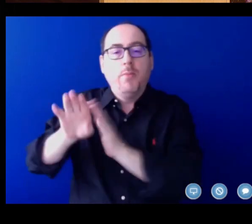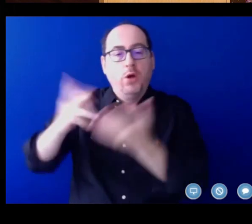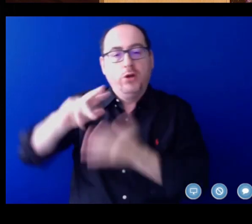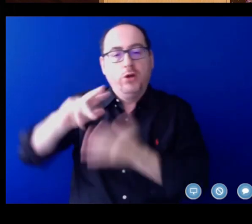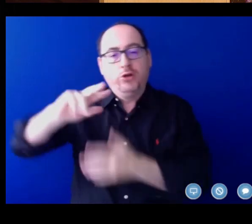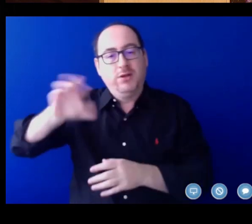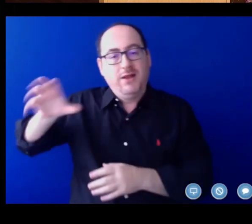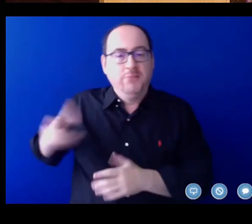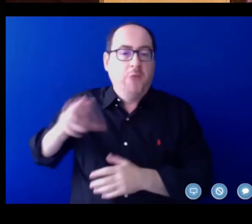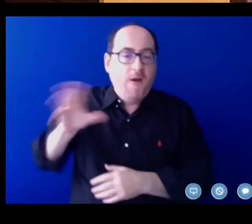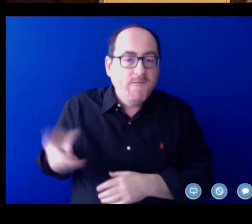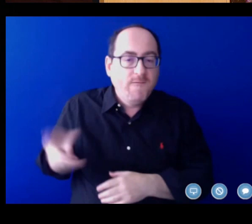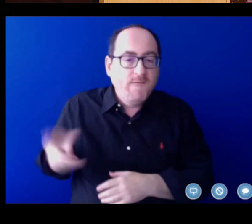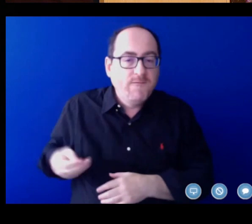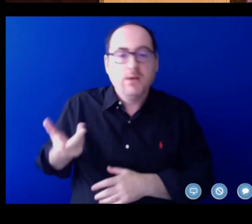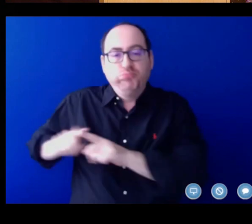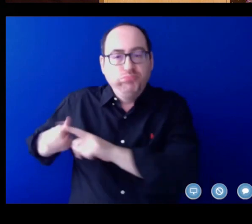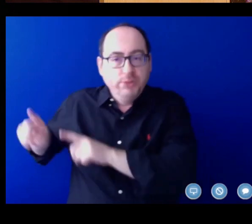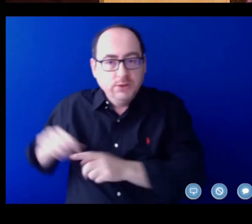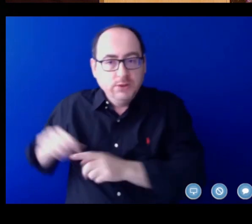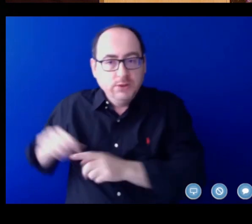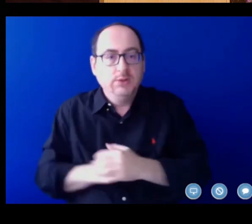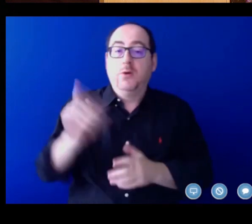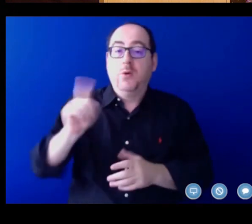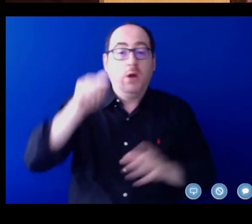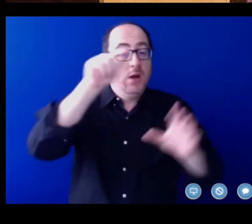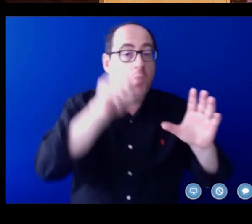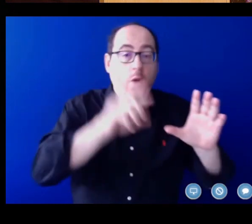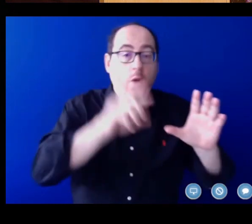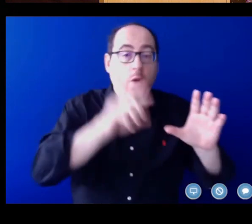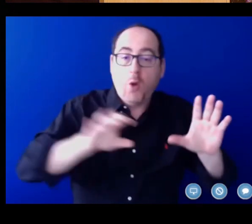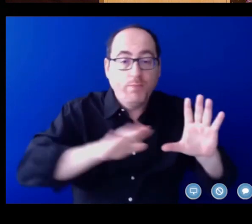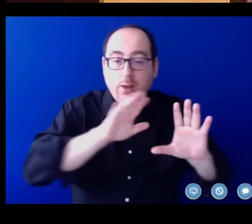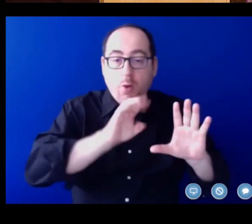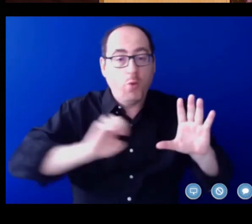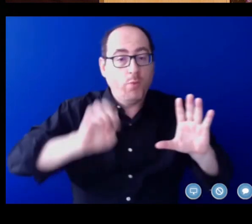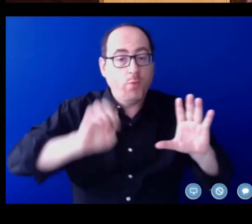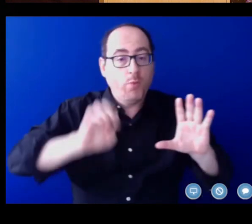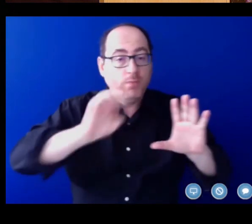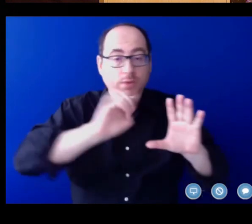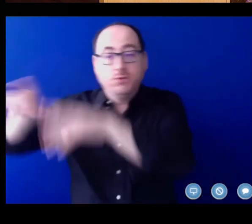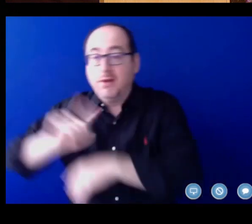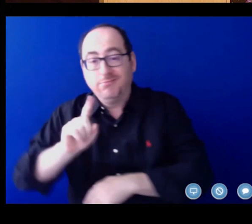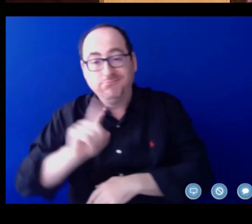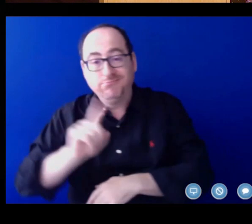refugees are Turkey, with 3.5 million, Uganda and Pakistan, who each host 1.4